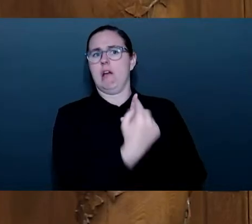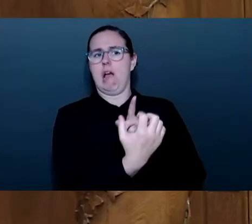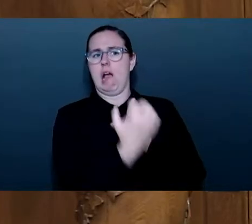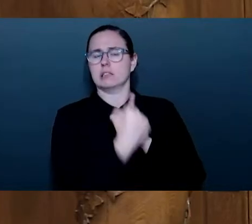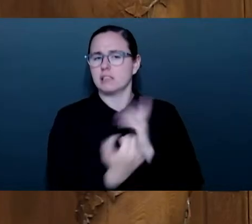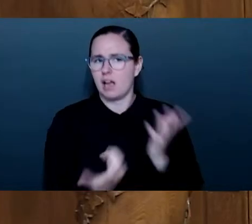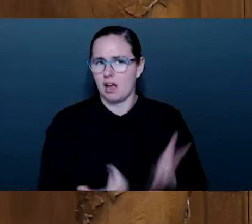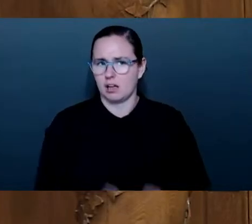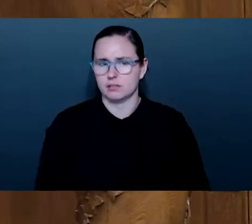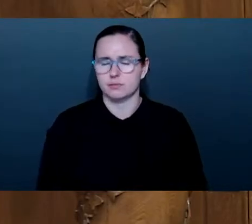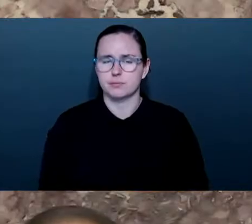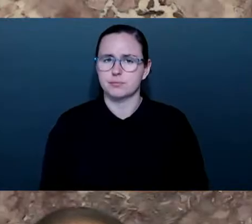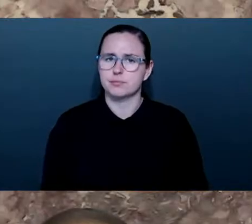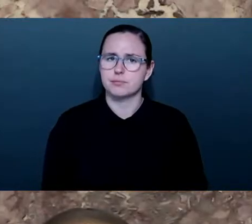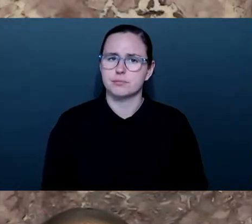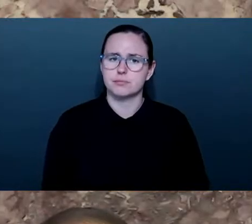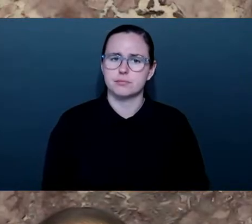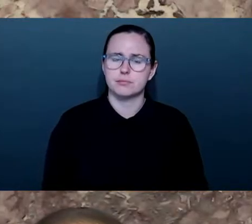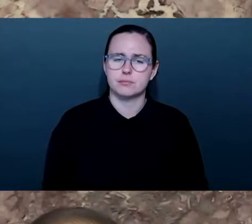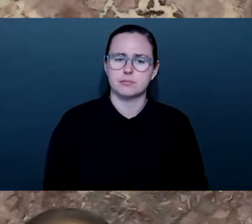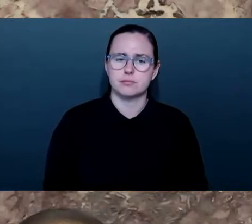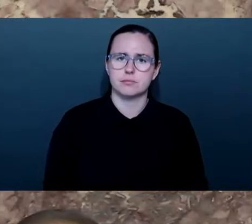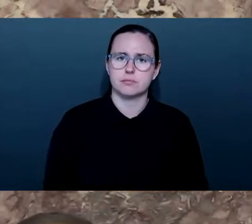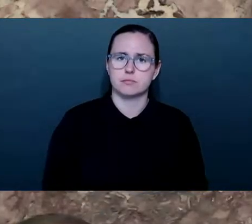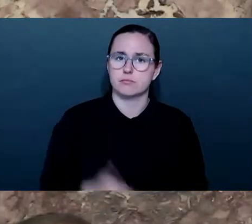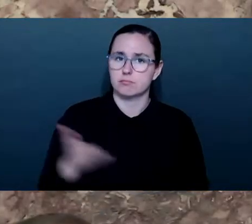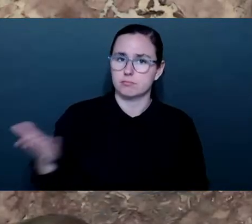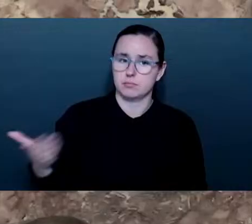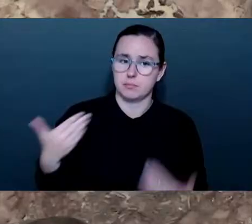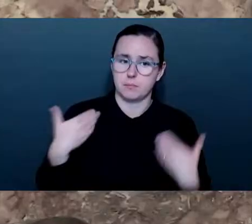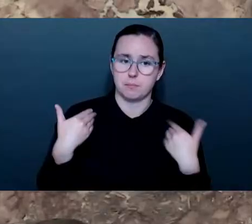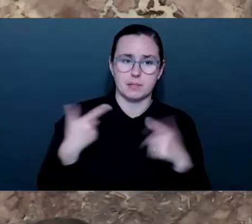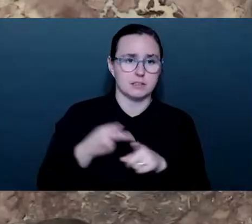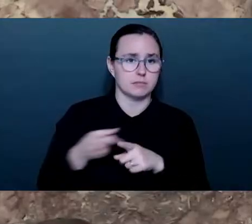Minister of Health. Thank you, Honourable Speaker.